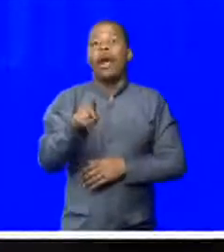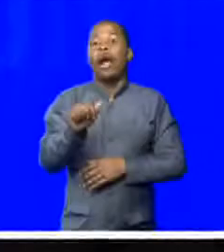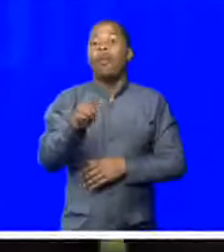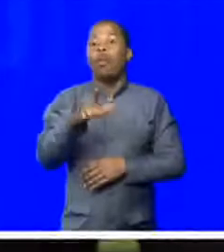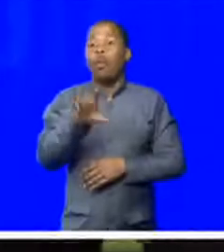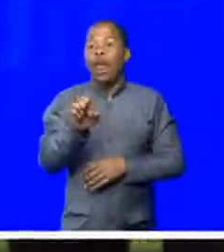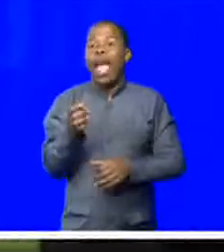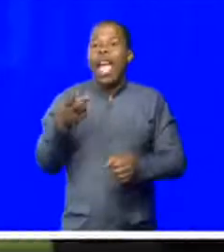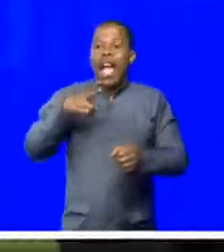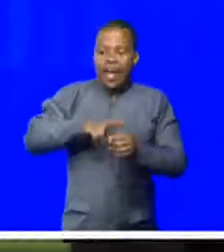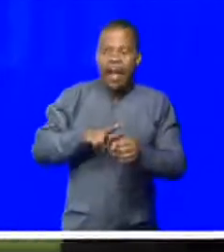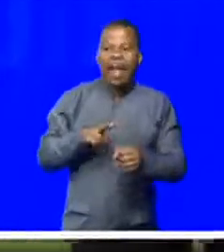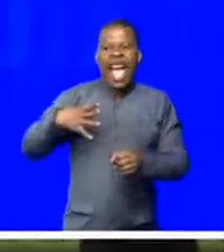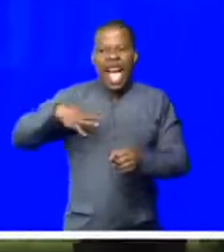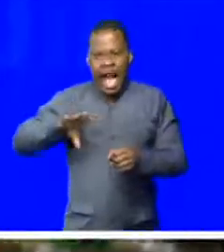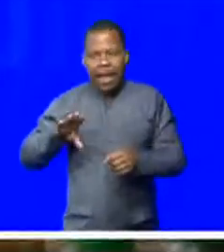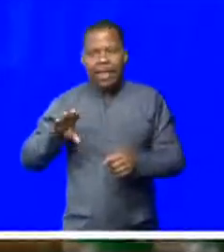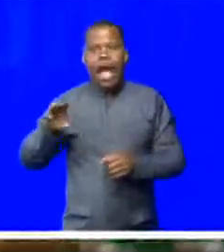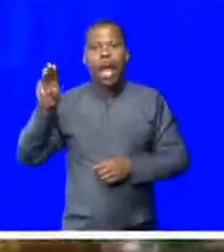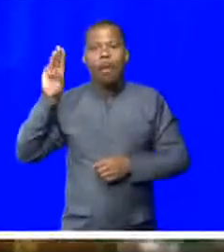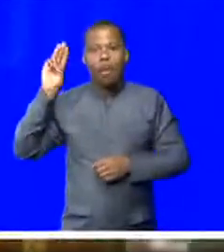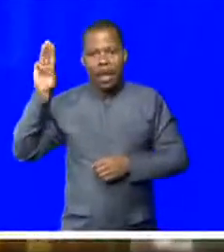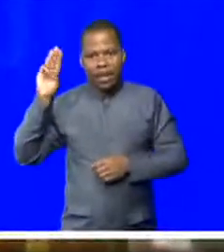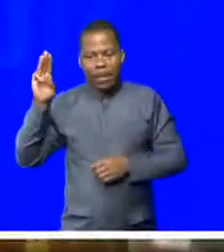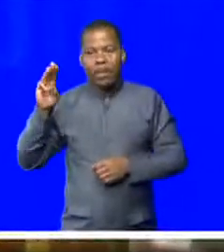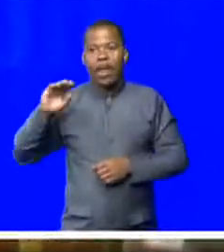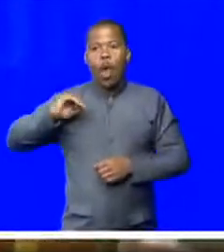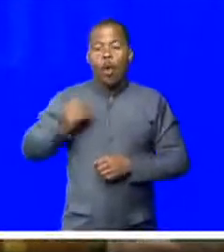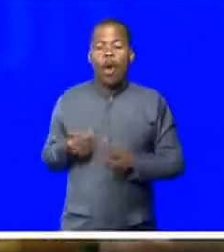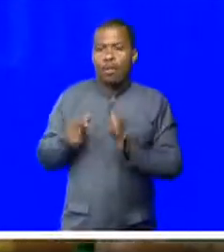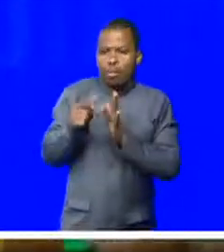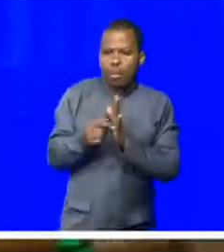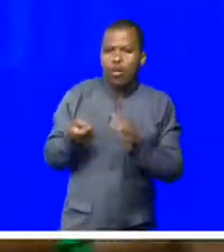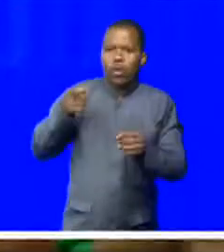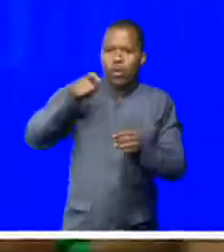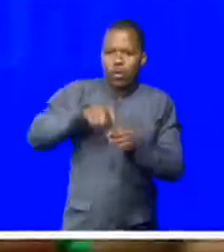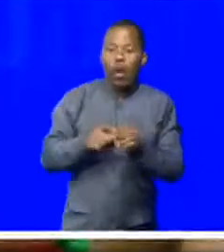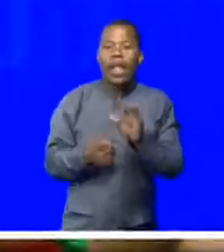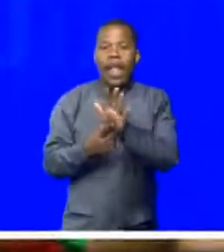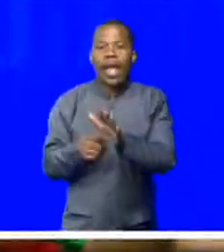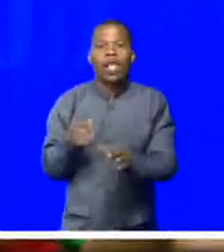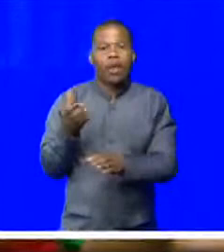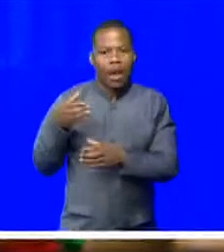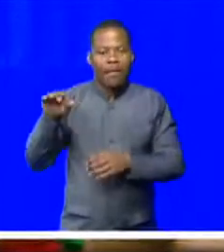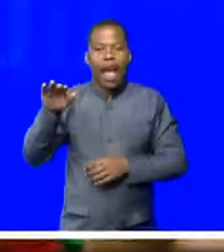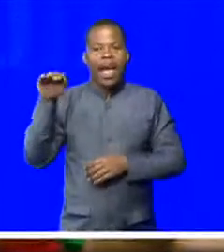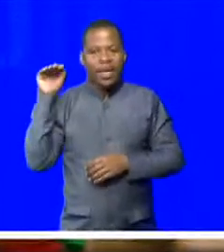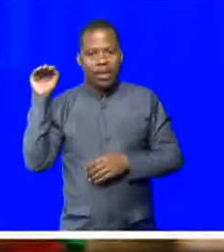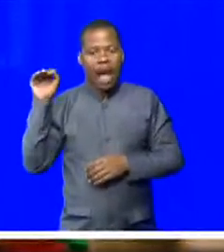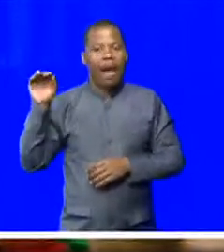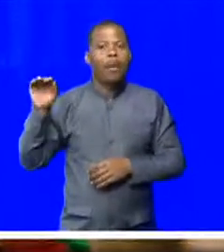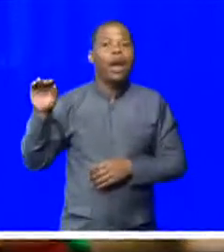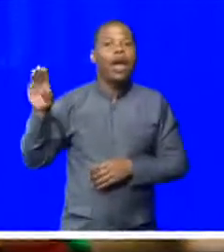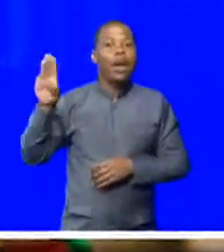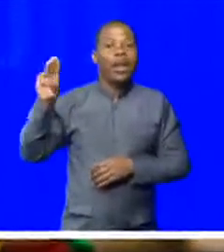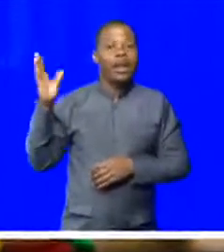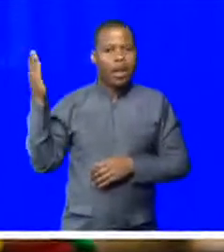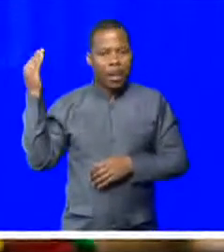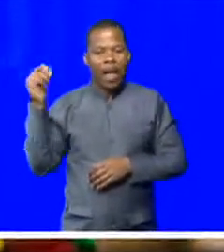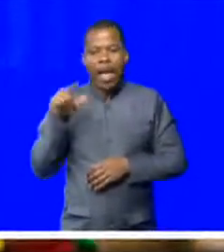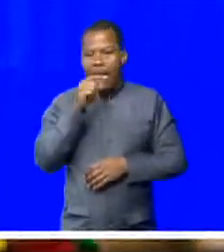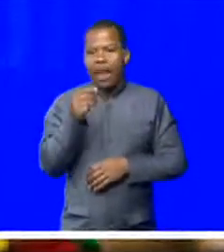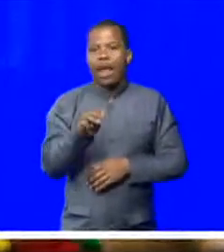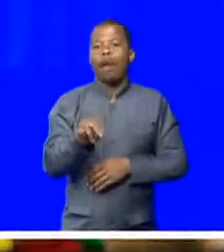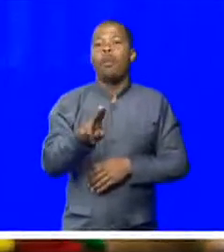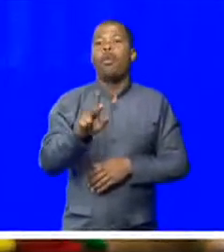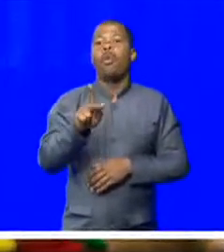First Lady of Zimbabwe, Grace Mugabe, in participating in a program that was prepared for the First Ladies.